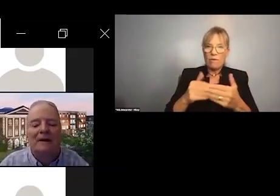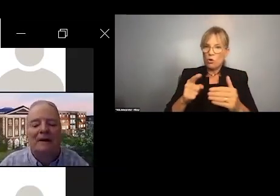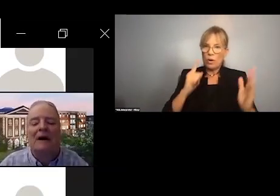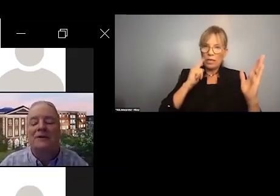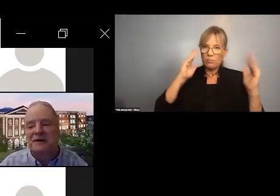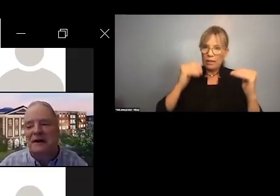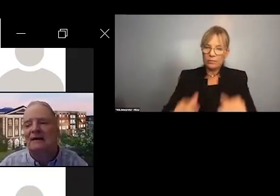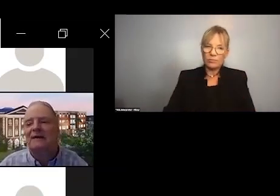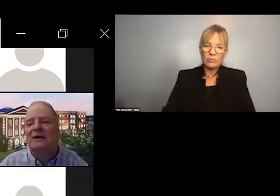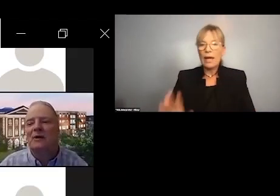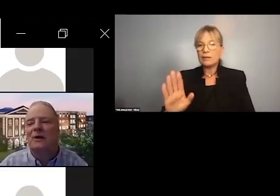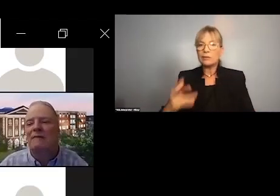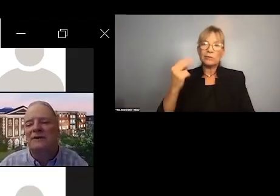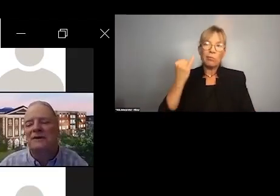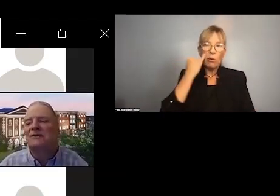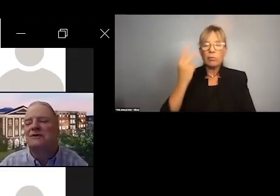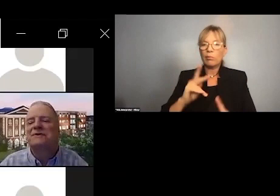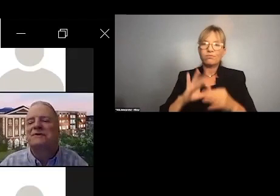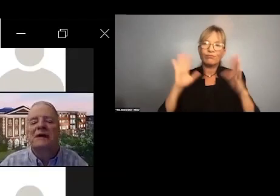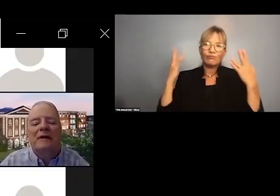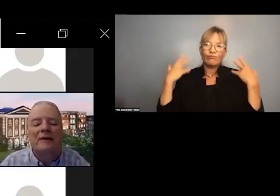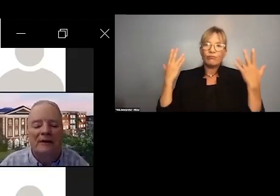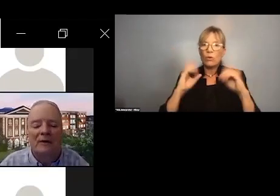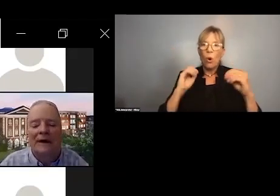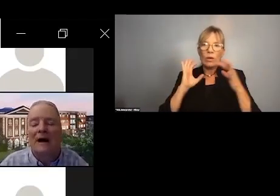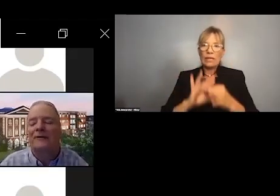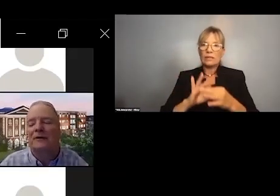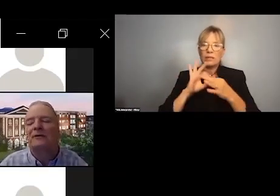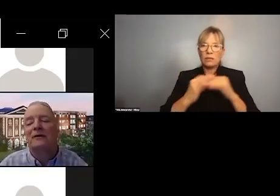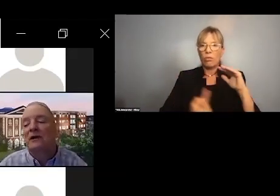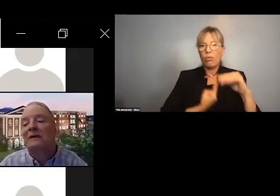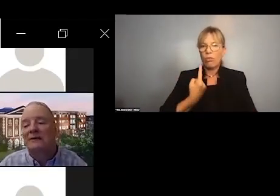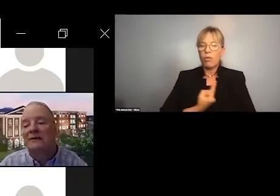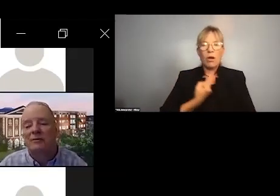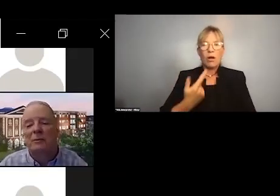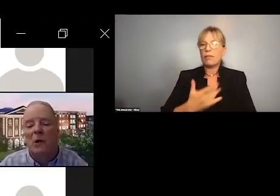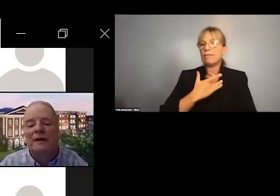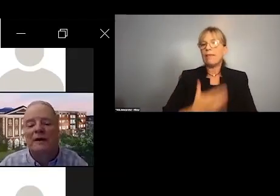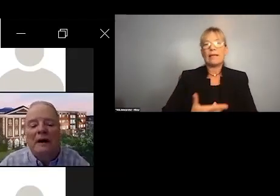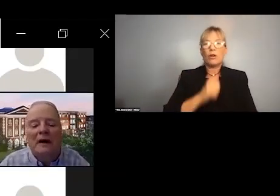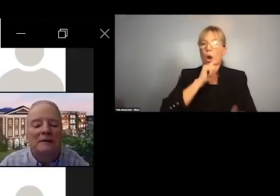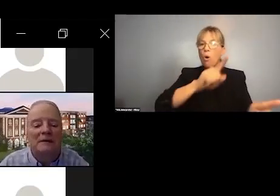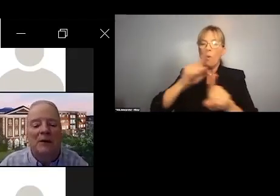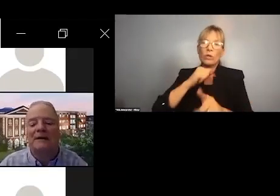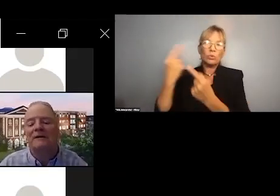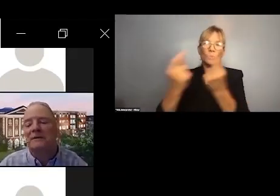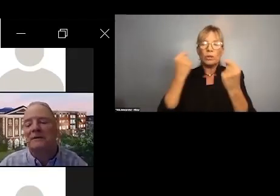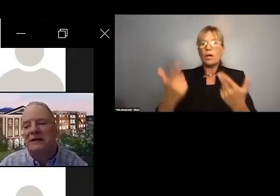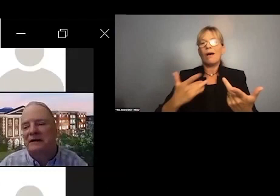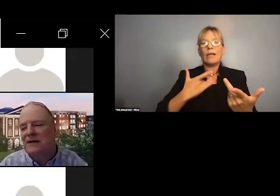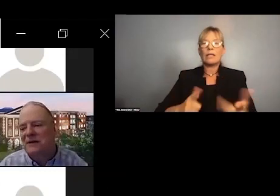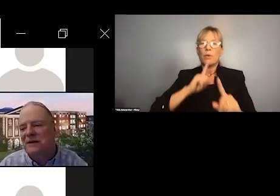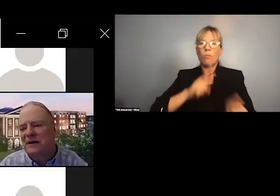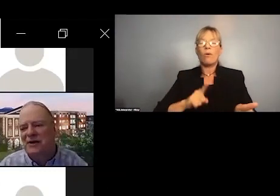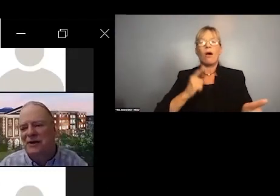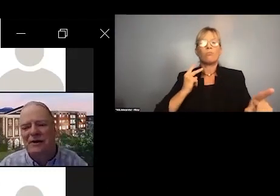if people are disconnected, they don't have those connections, they're not going out, they're likely to report a great deal of